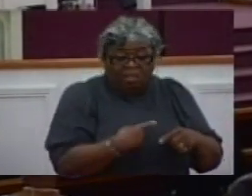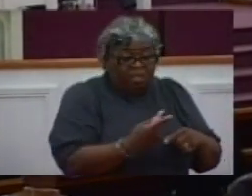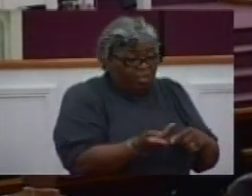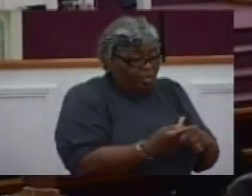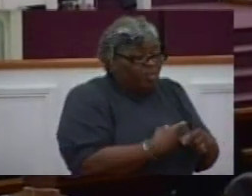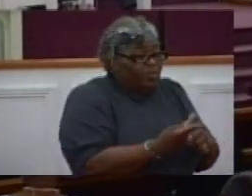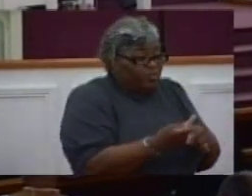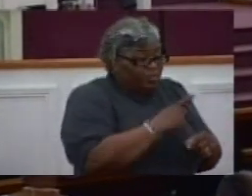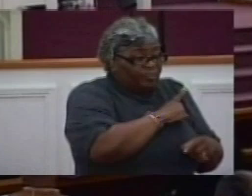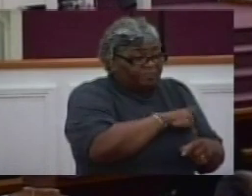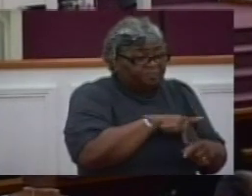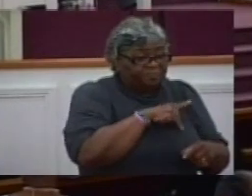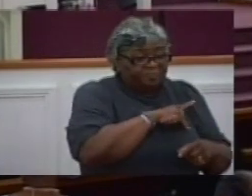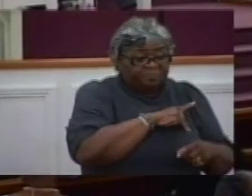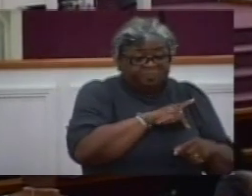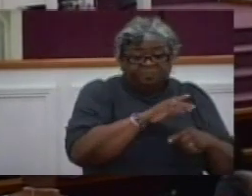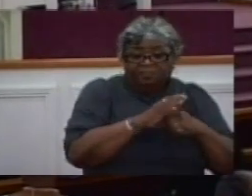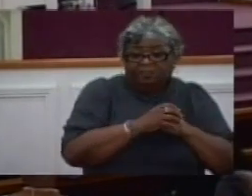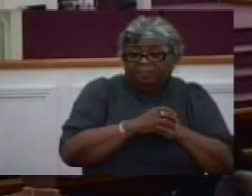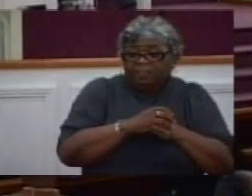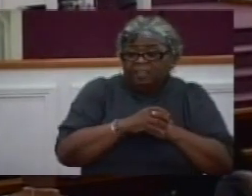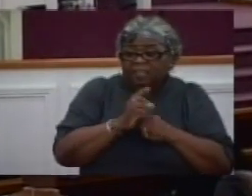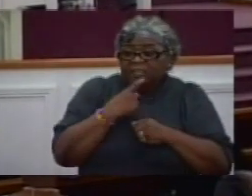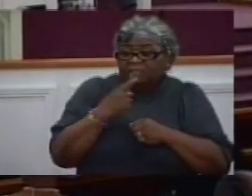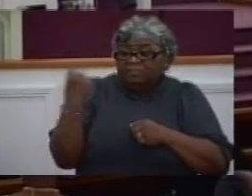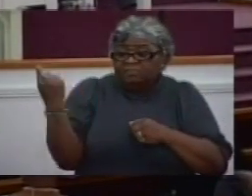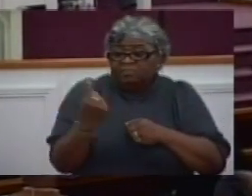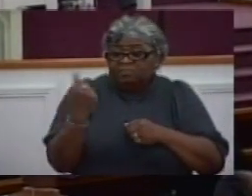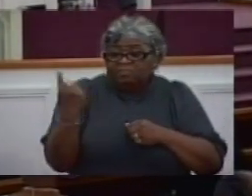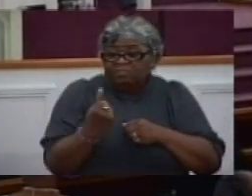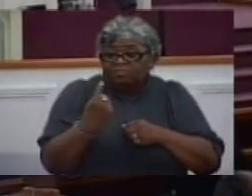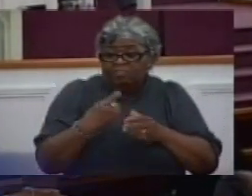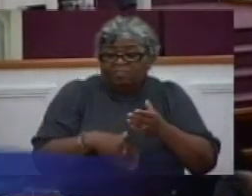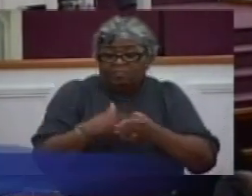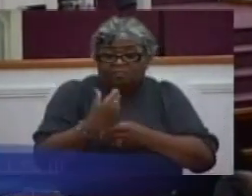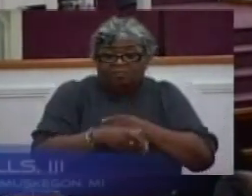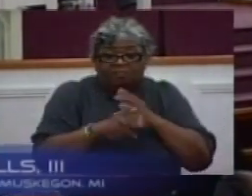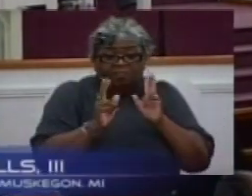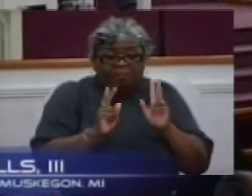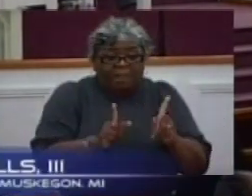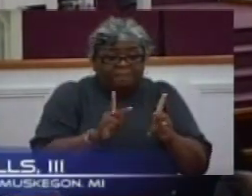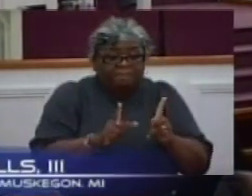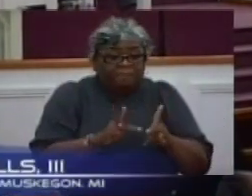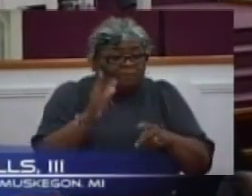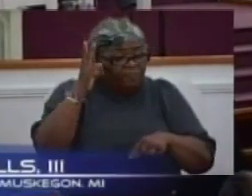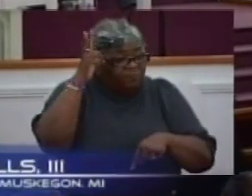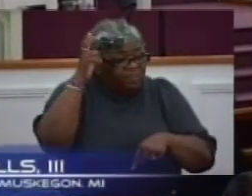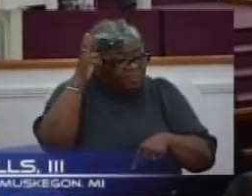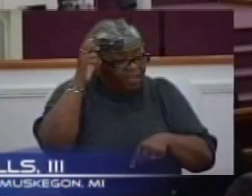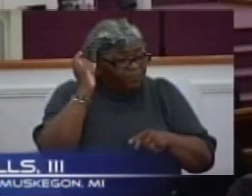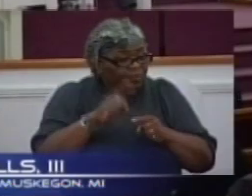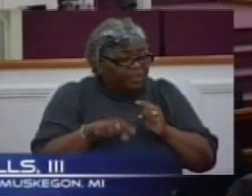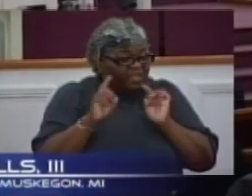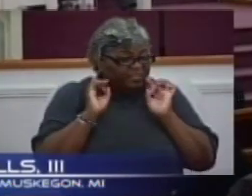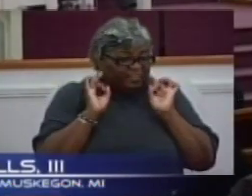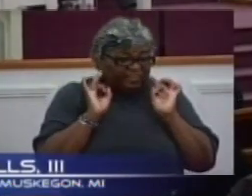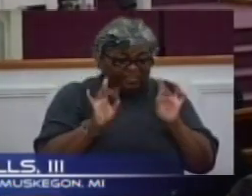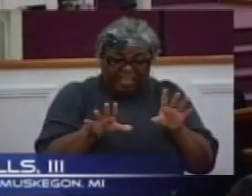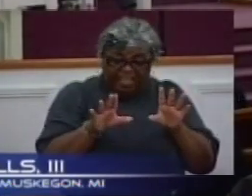any help in here? Lean over to your neighbor and say, "Neighbor, the devil can't